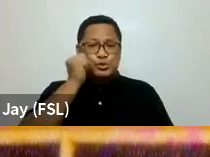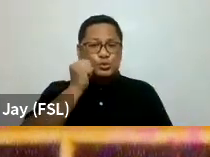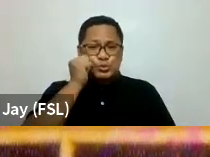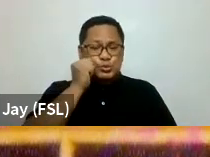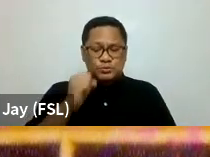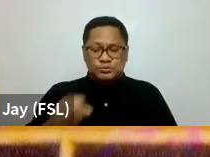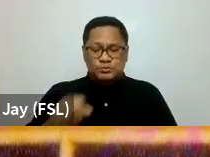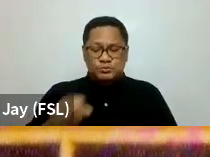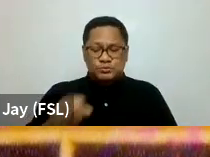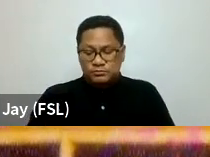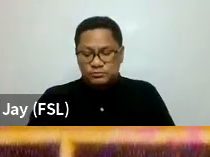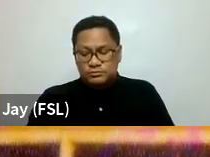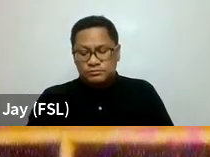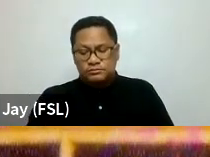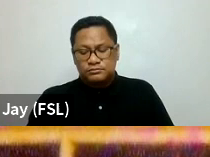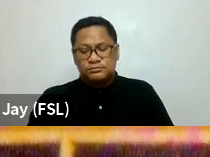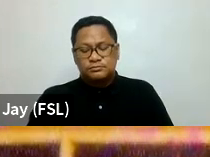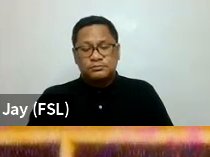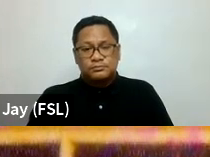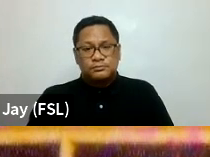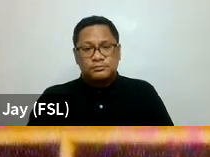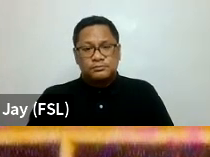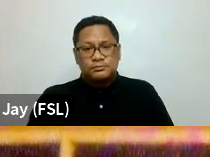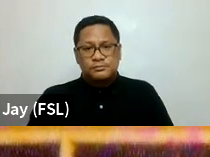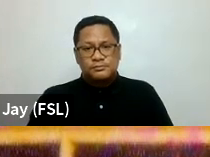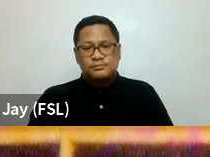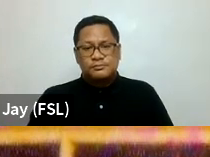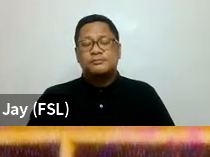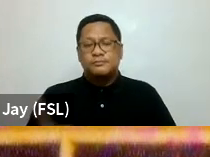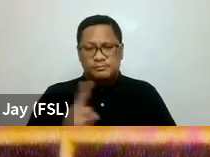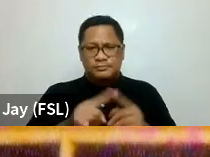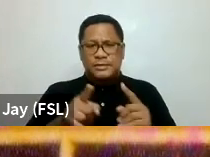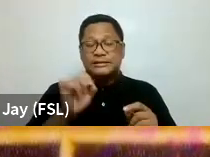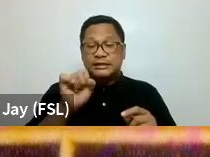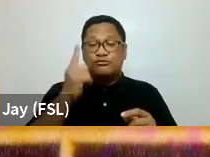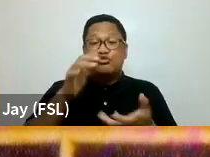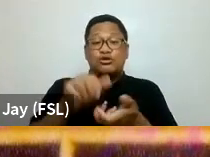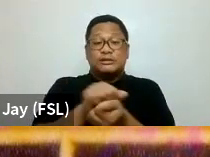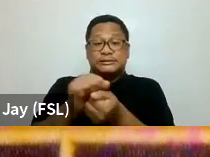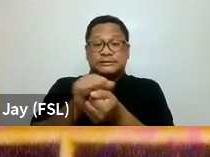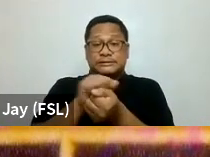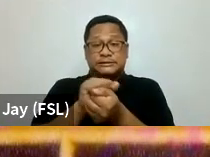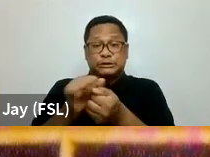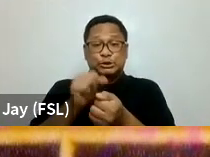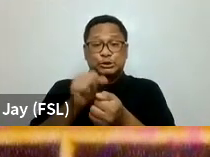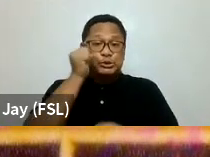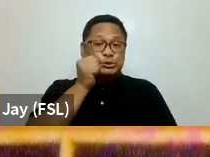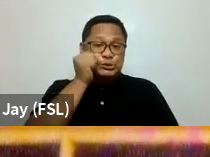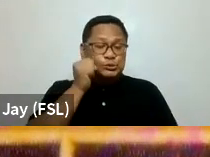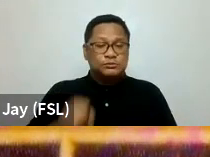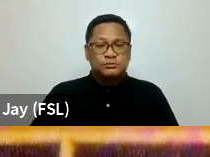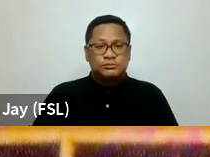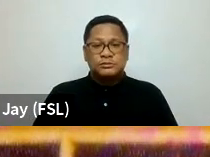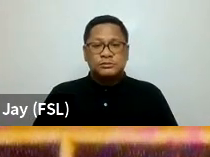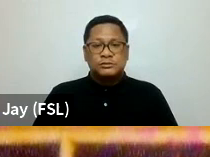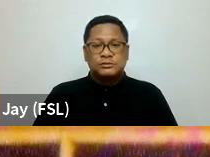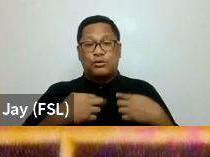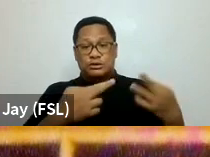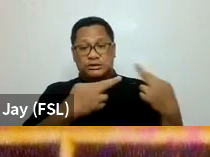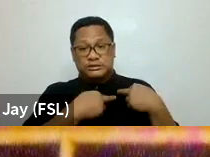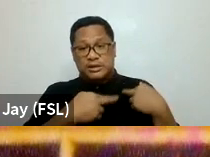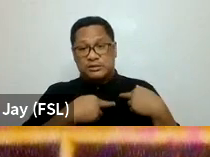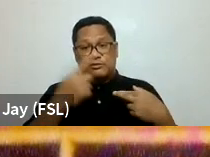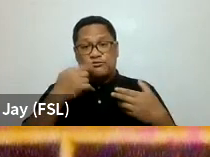name of the soap. Pero ano siya? A laundry soap. Ako in charge ako sa youth,